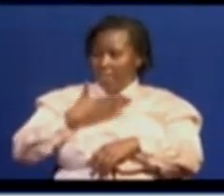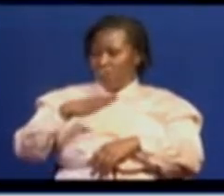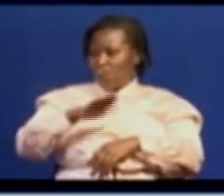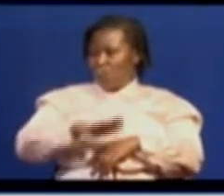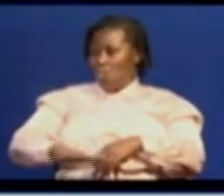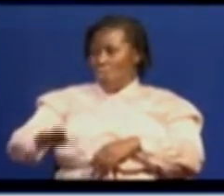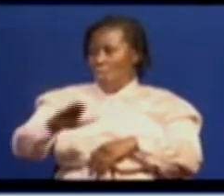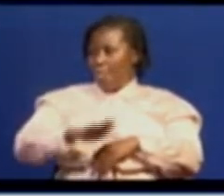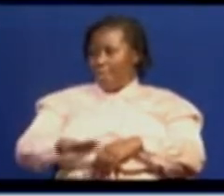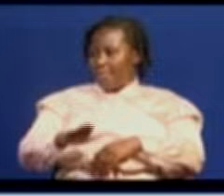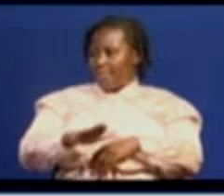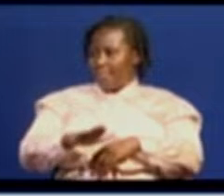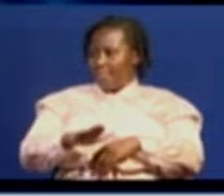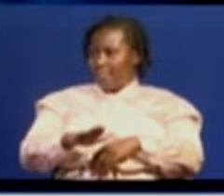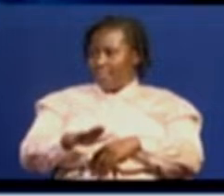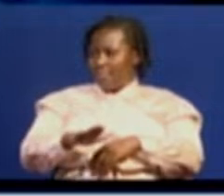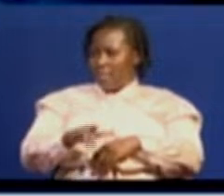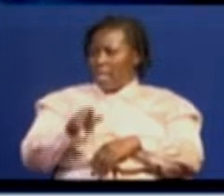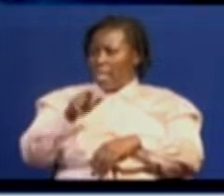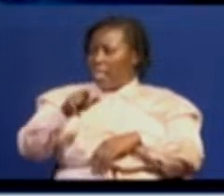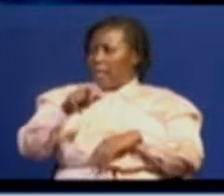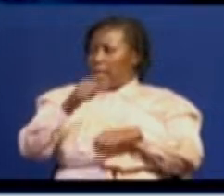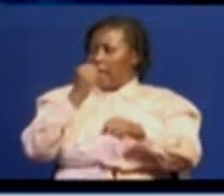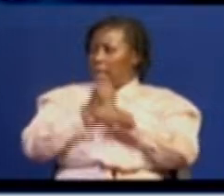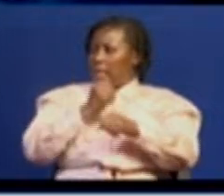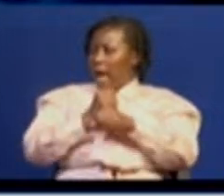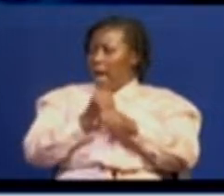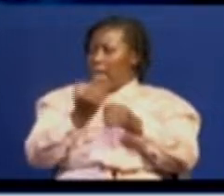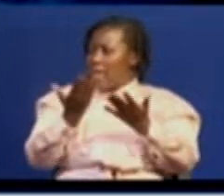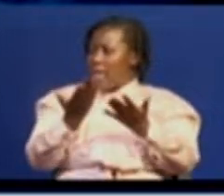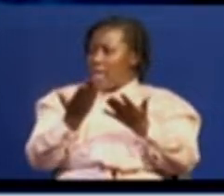my compound. Was that done during the